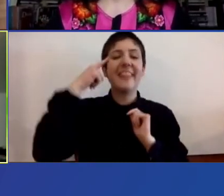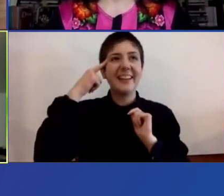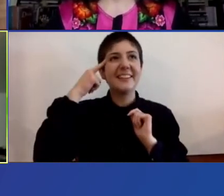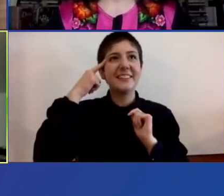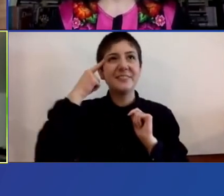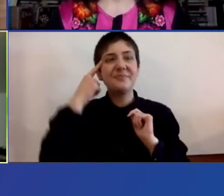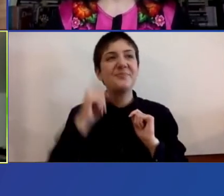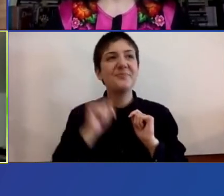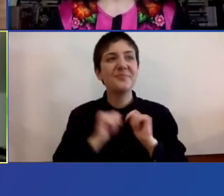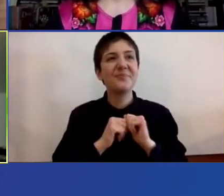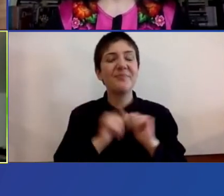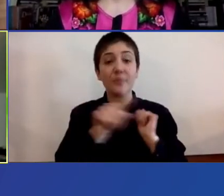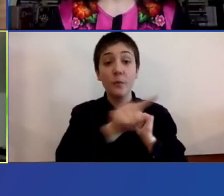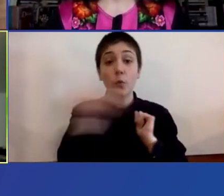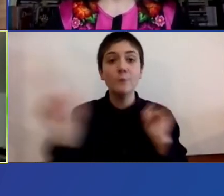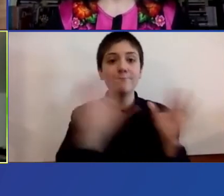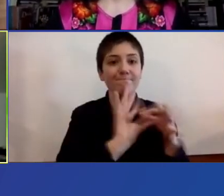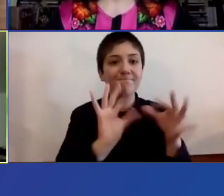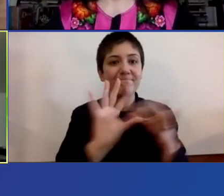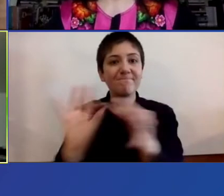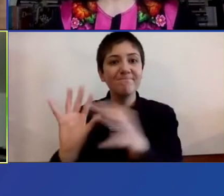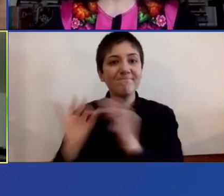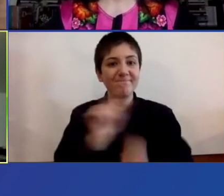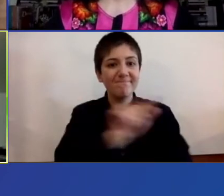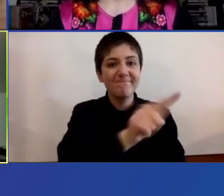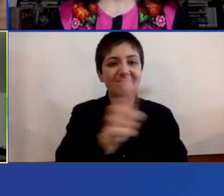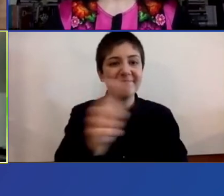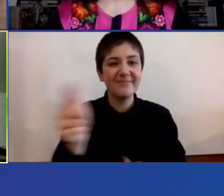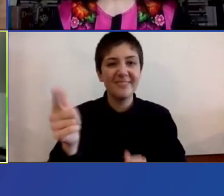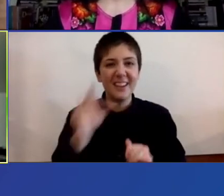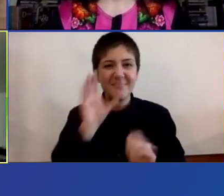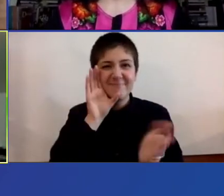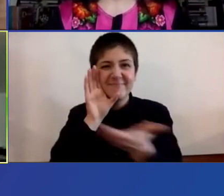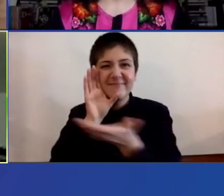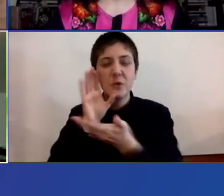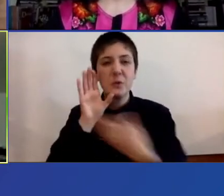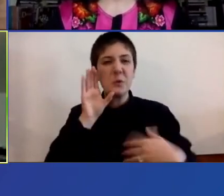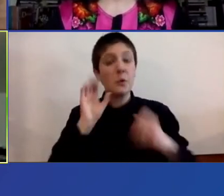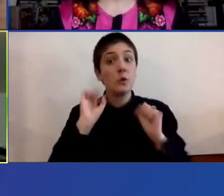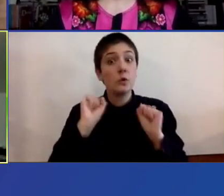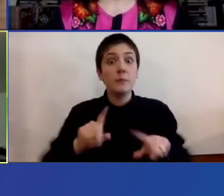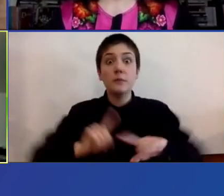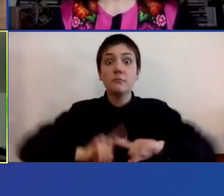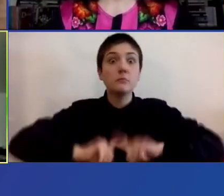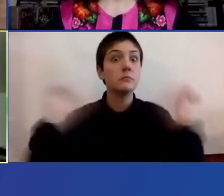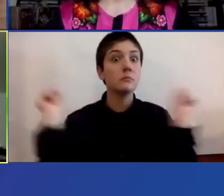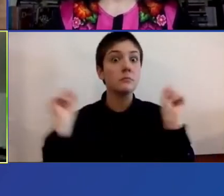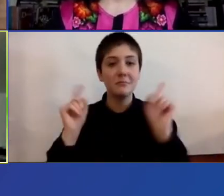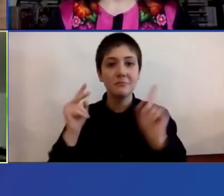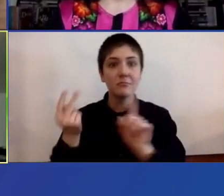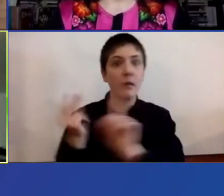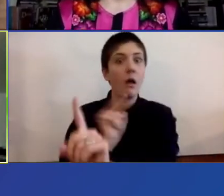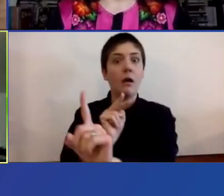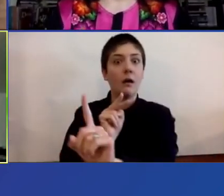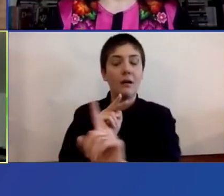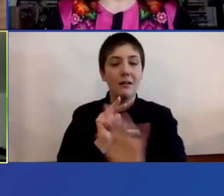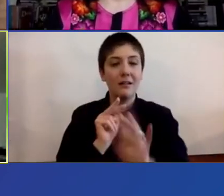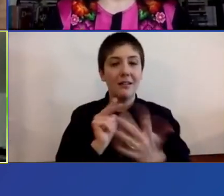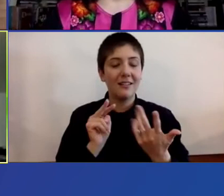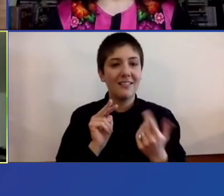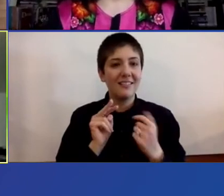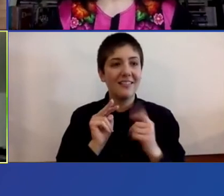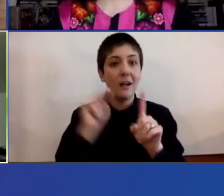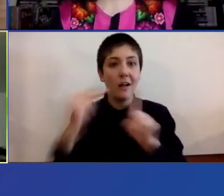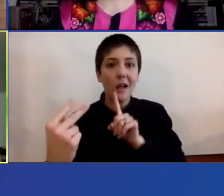already said so far that could be a complete paradigm shift for the way that we operate in the